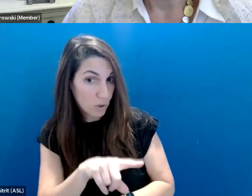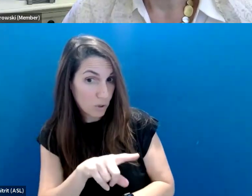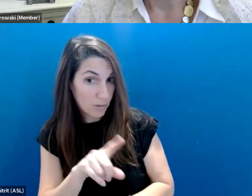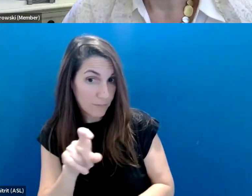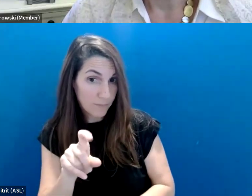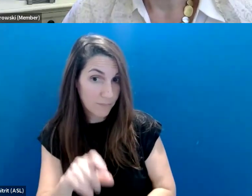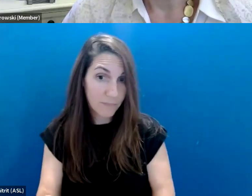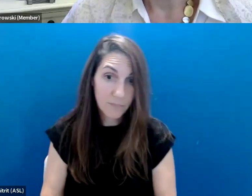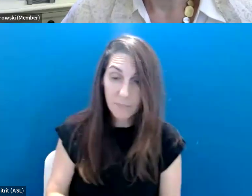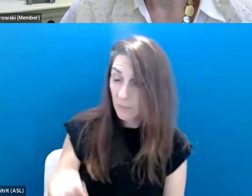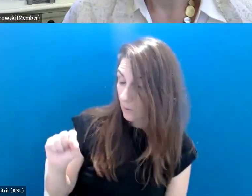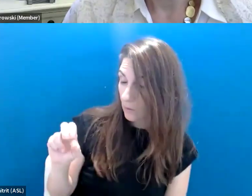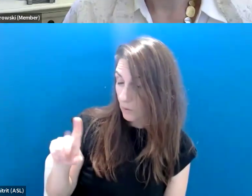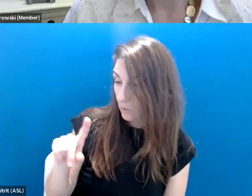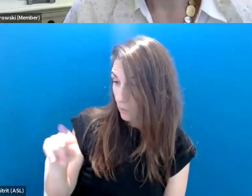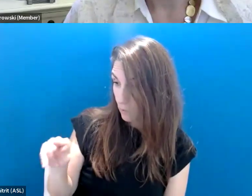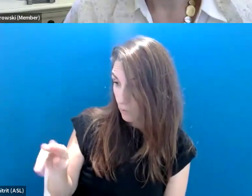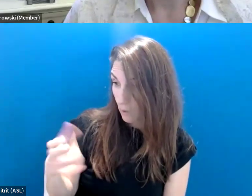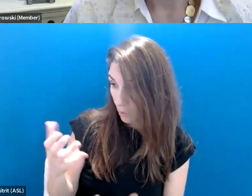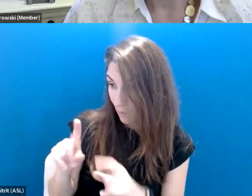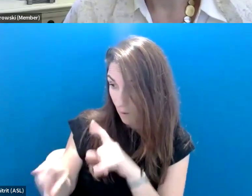I should turn off Suzanne, the does mic. that help? Or do you want to ask more?